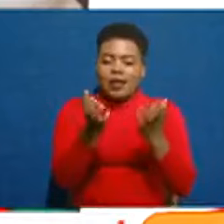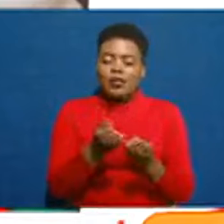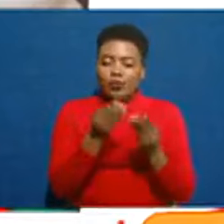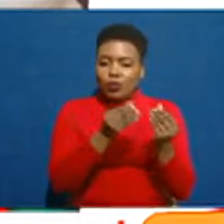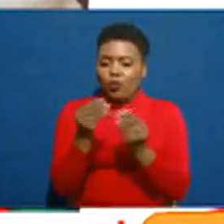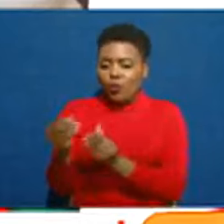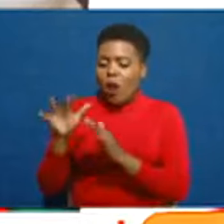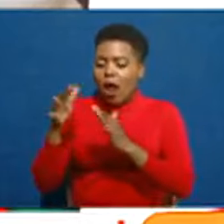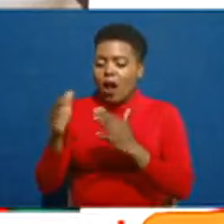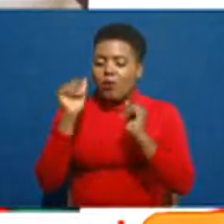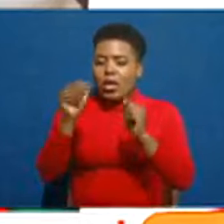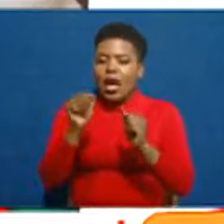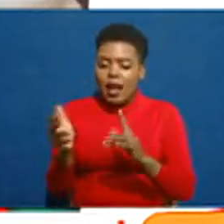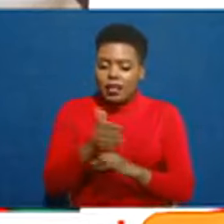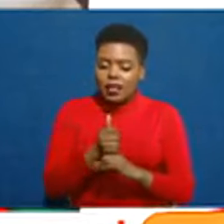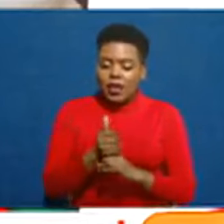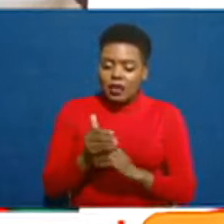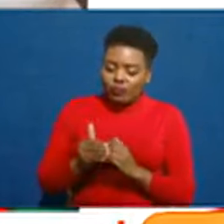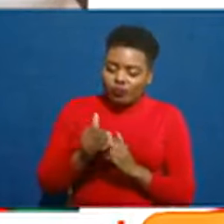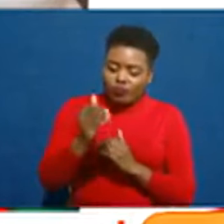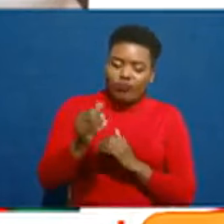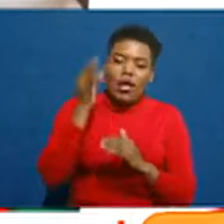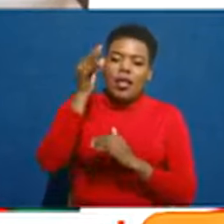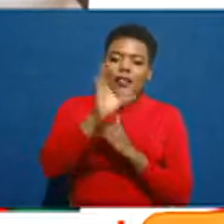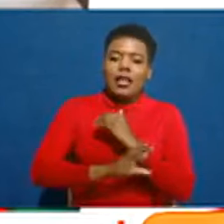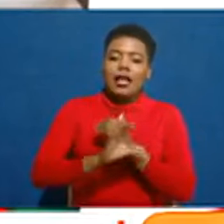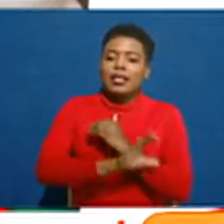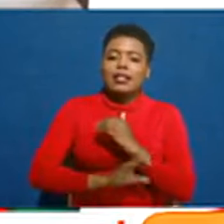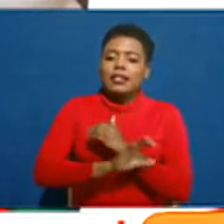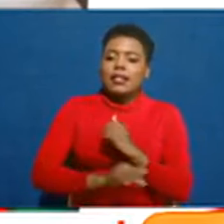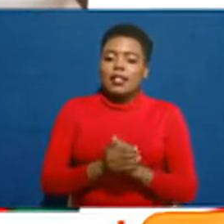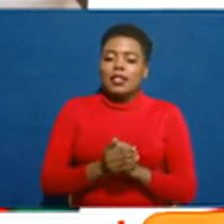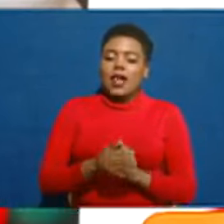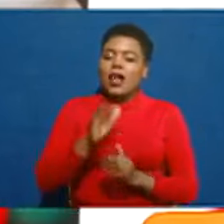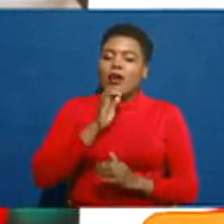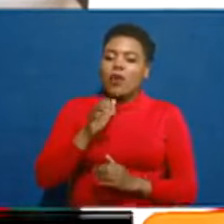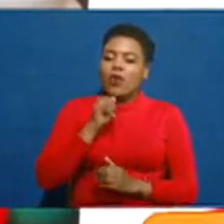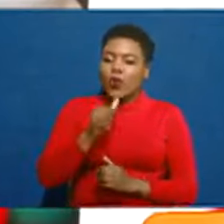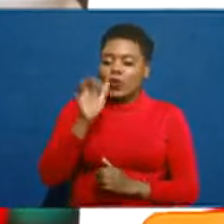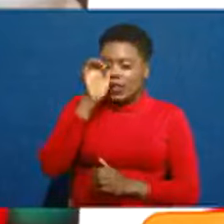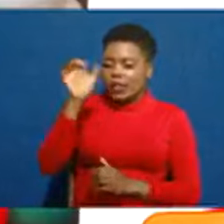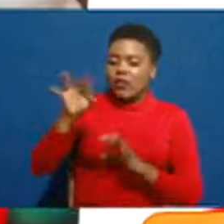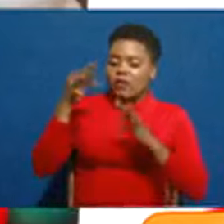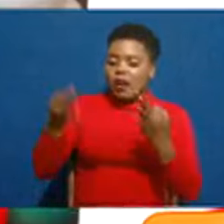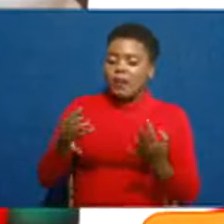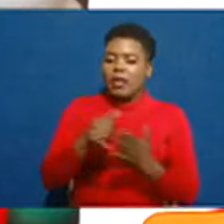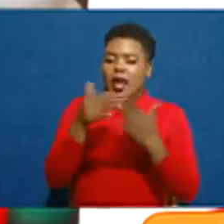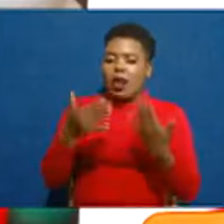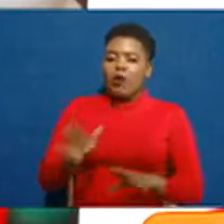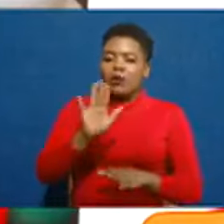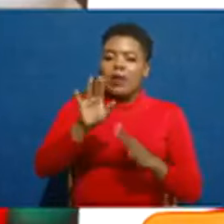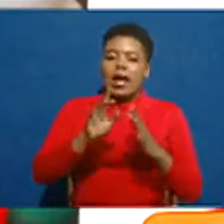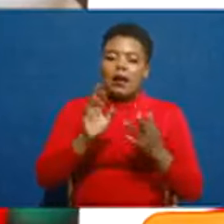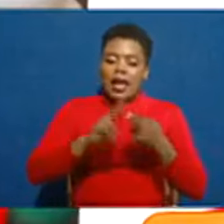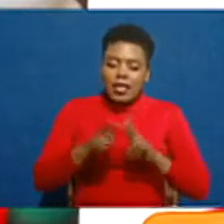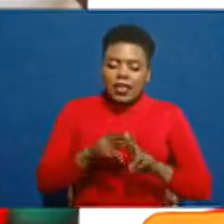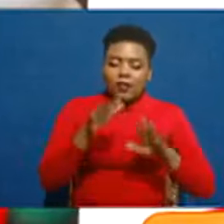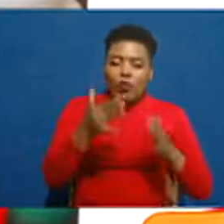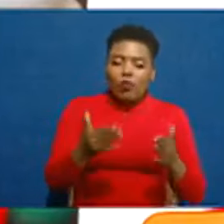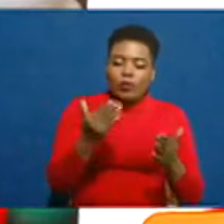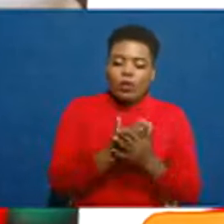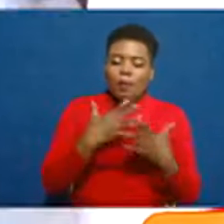we forge forward as a country, but not leaving any victims that may have been killed, victims that may have been injured behind. We still have